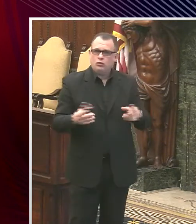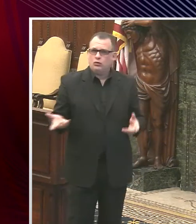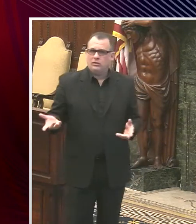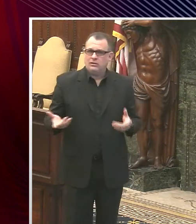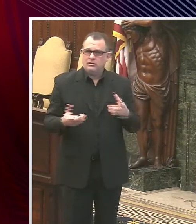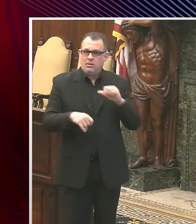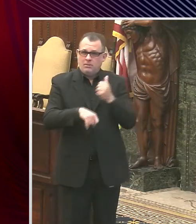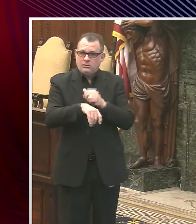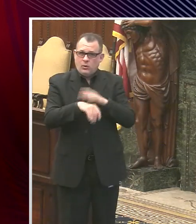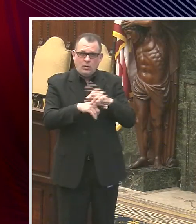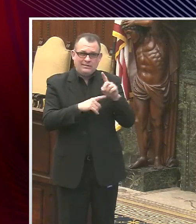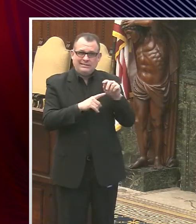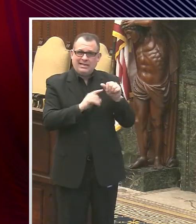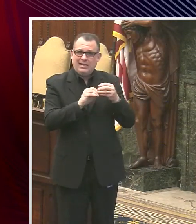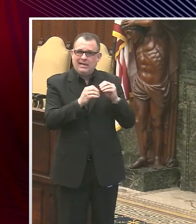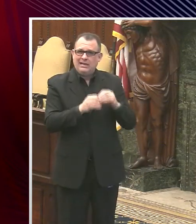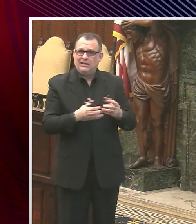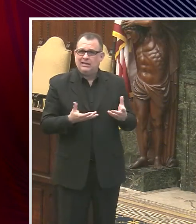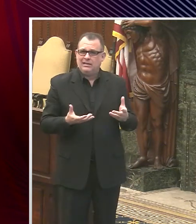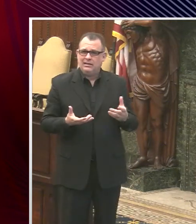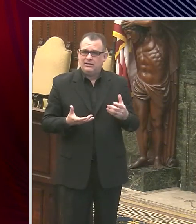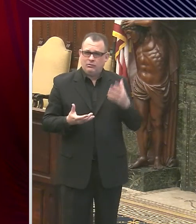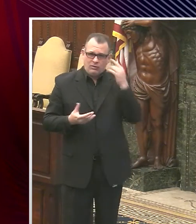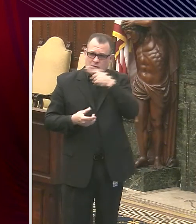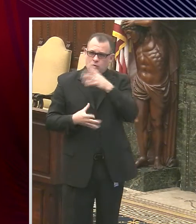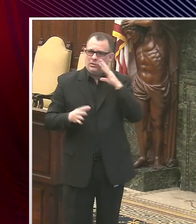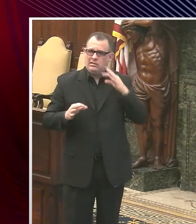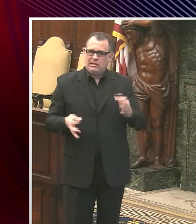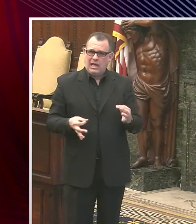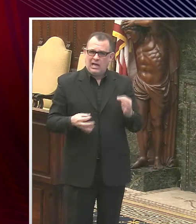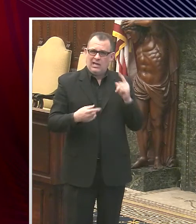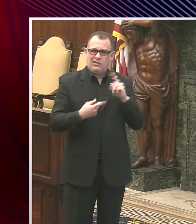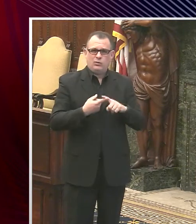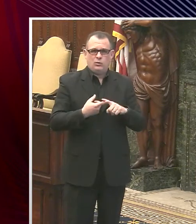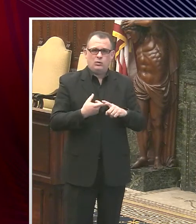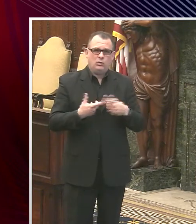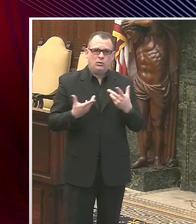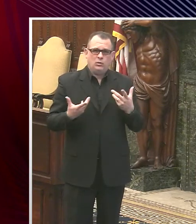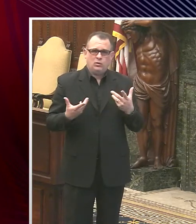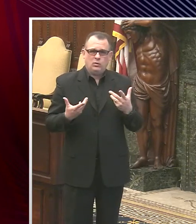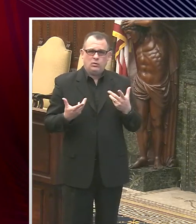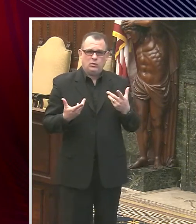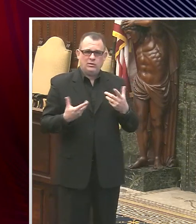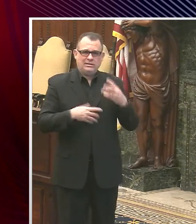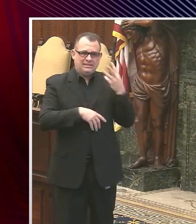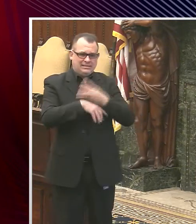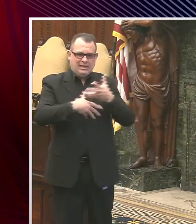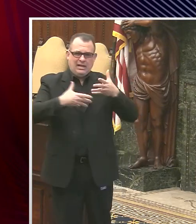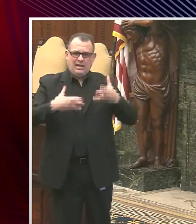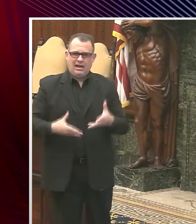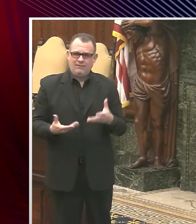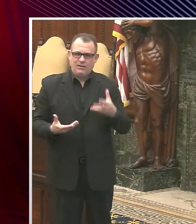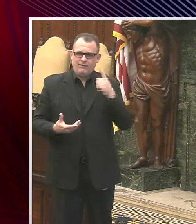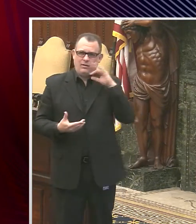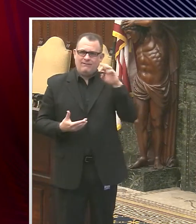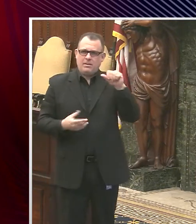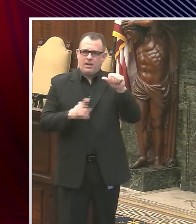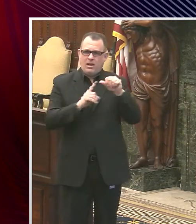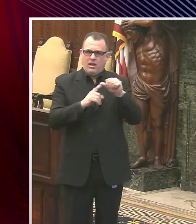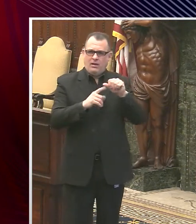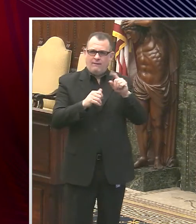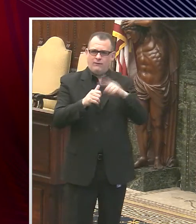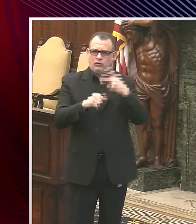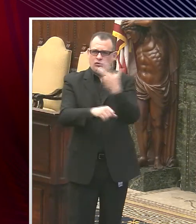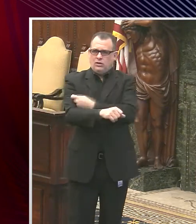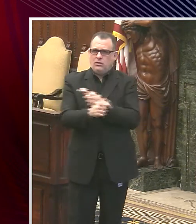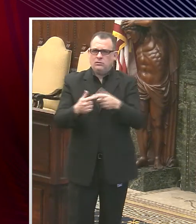data, and why did you decide to wait until with just like 6 days left at the FEMA site to get first doses in? And do you